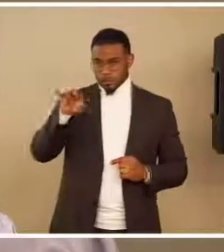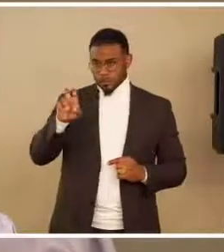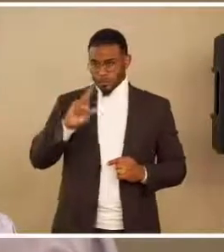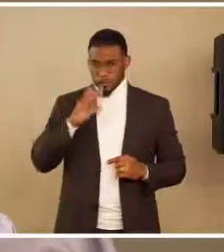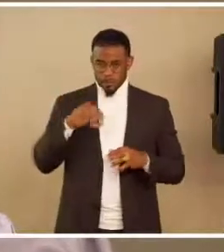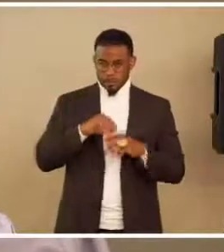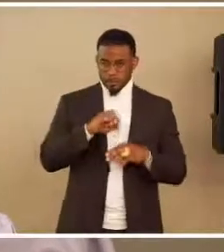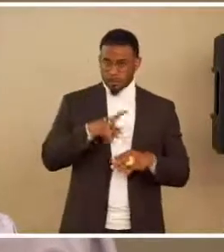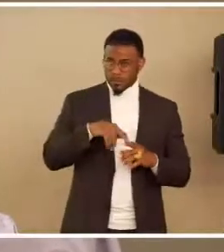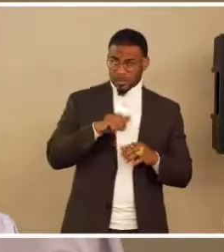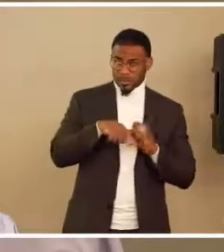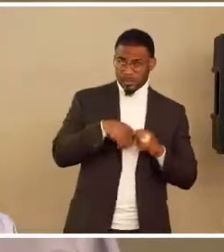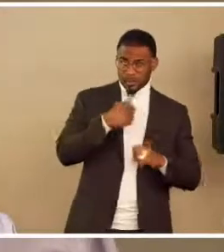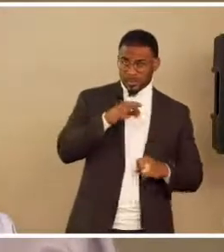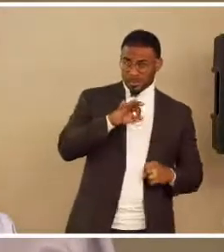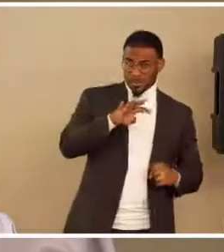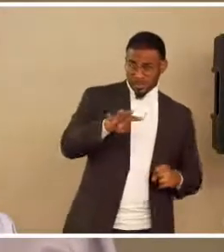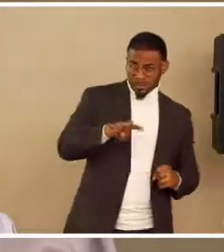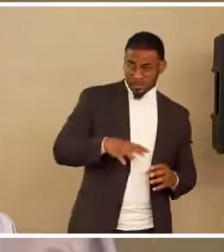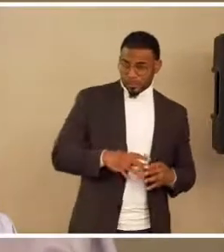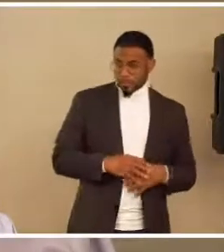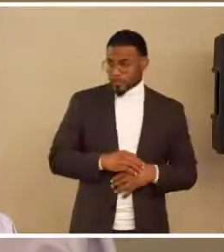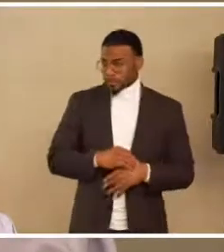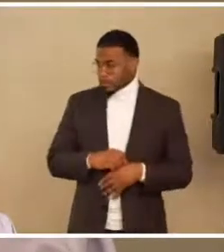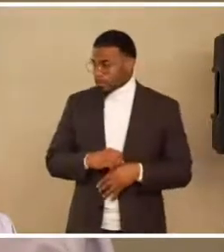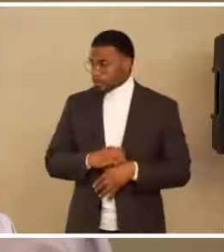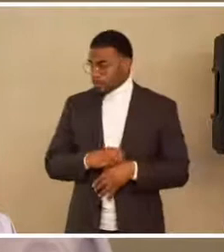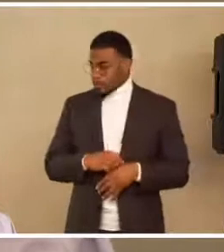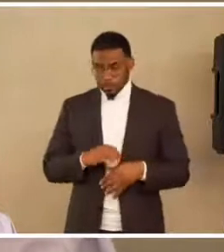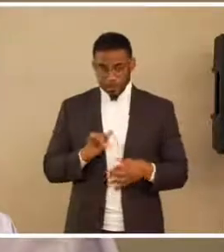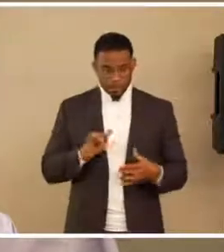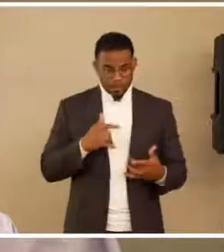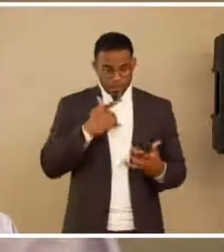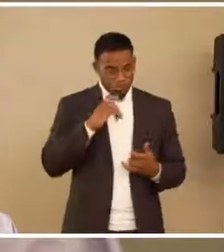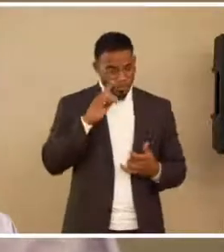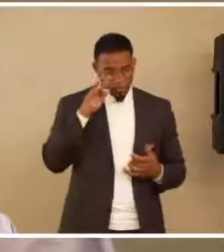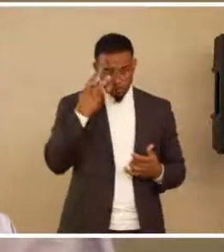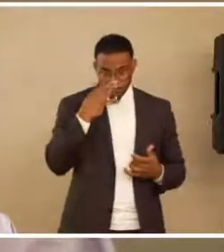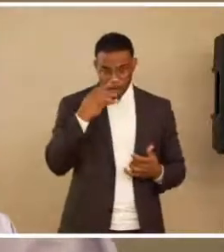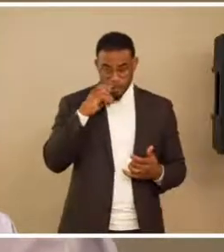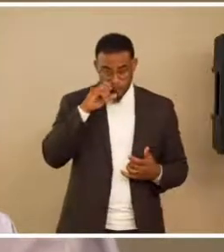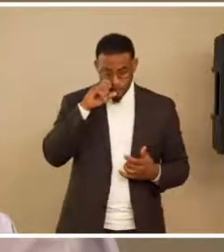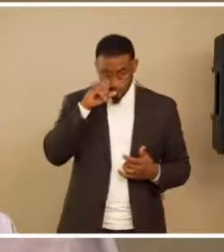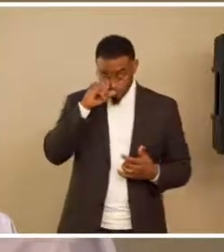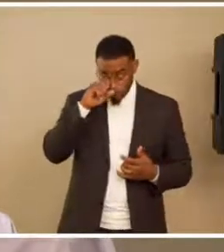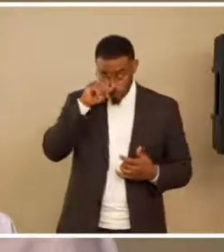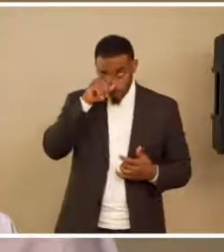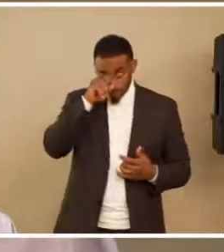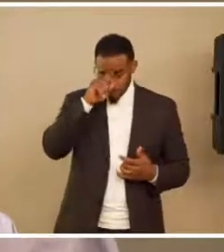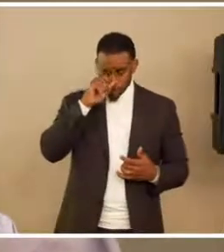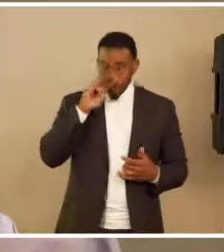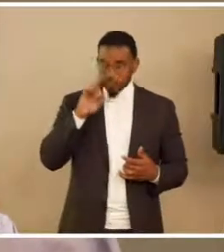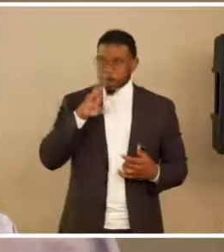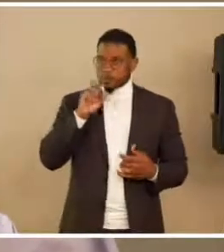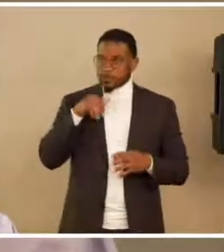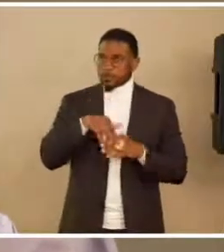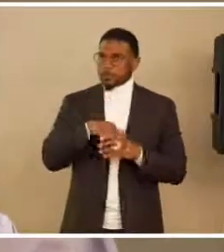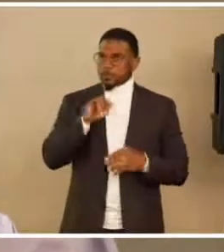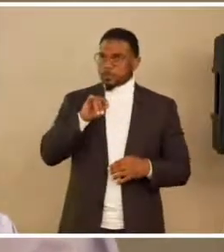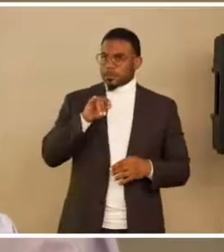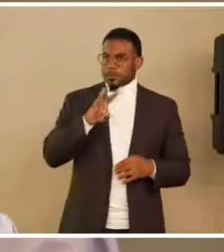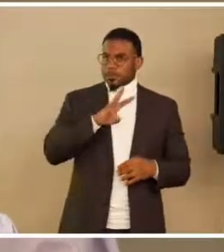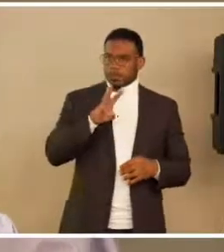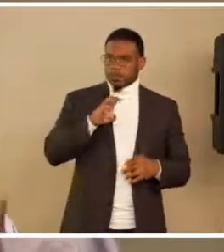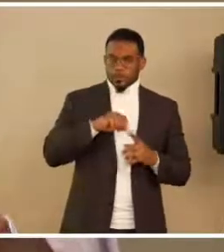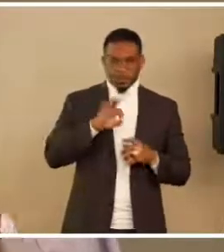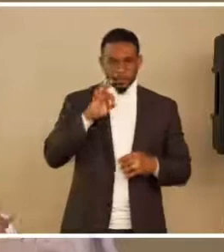park, and it was in 1994. Yes, like it's insane. Like, yeah, it was in the